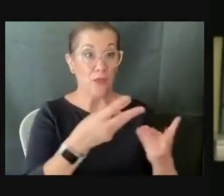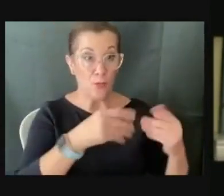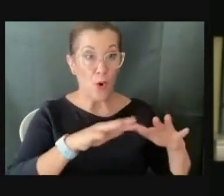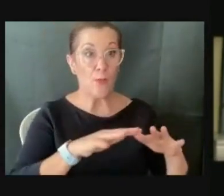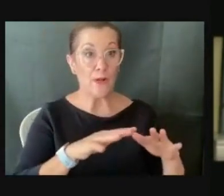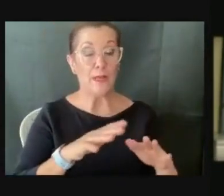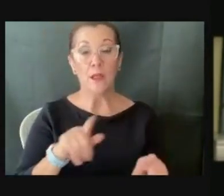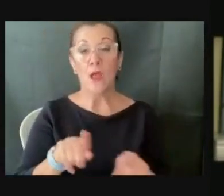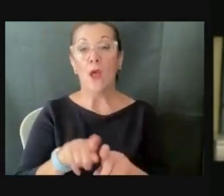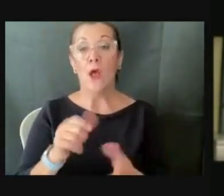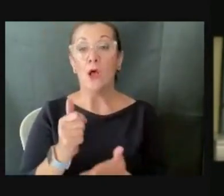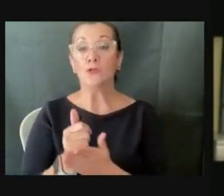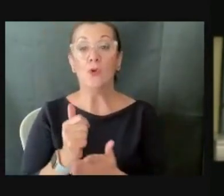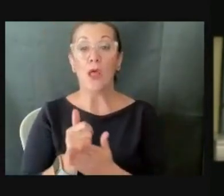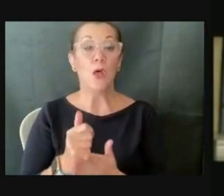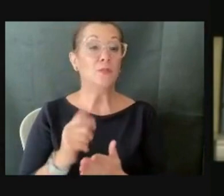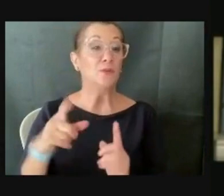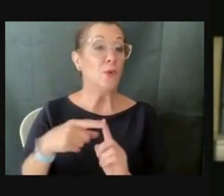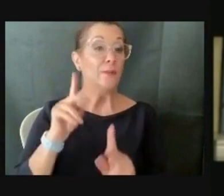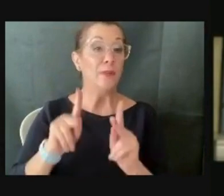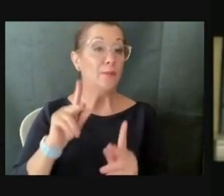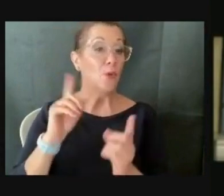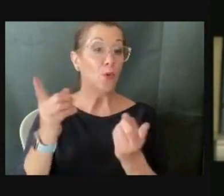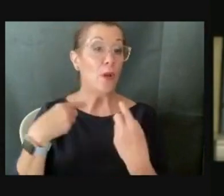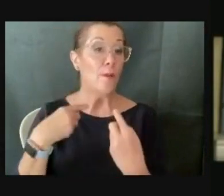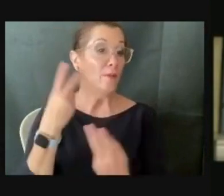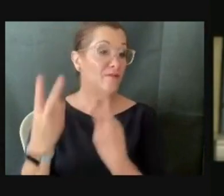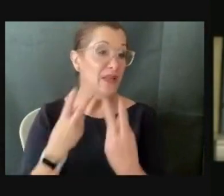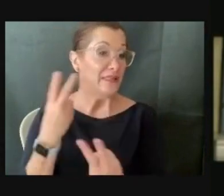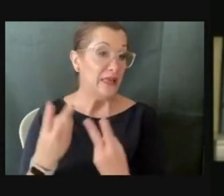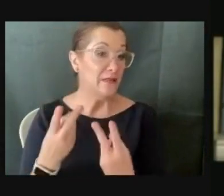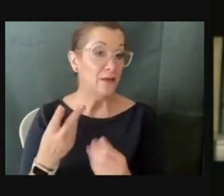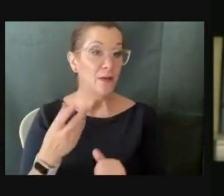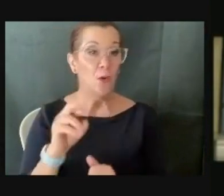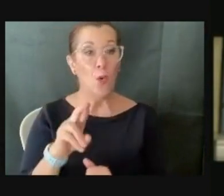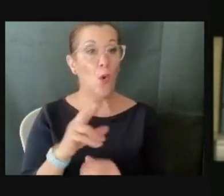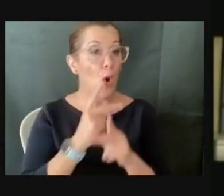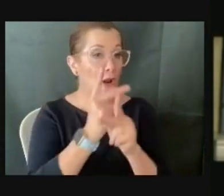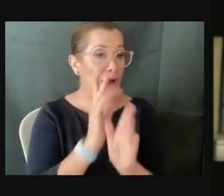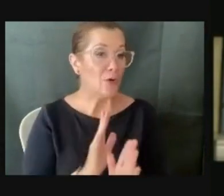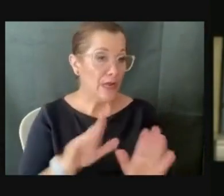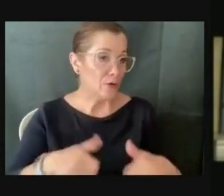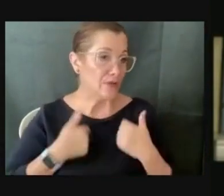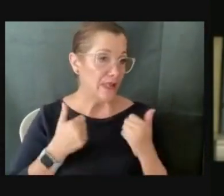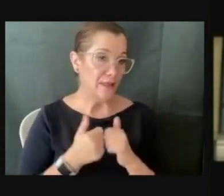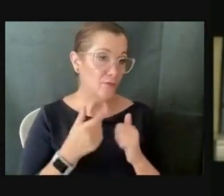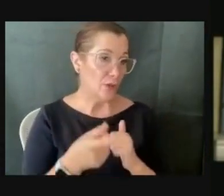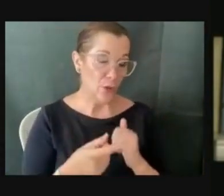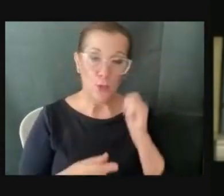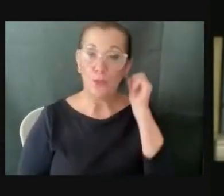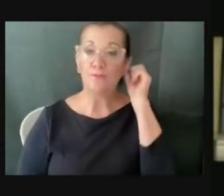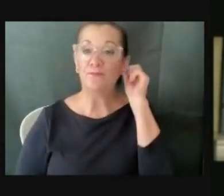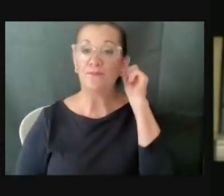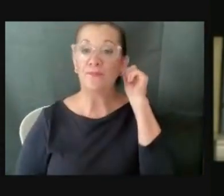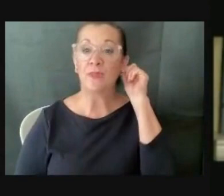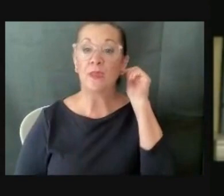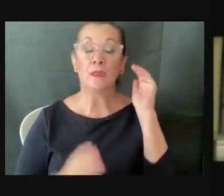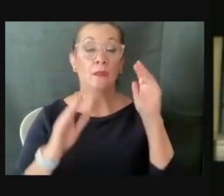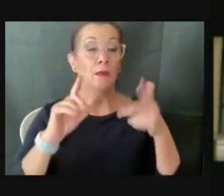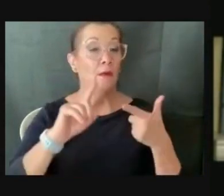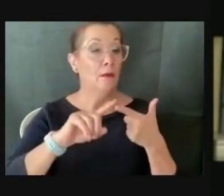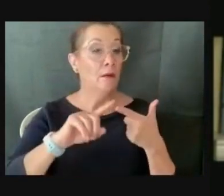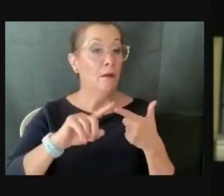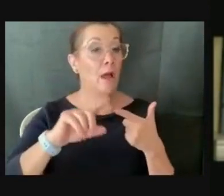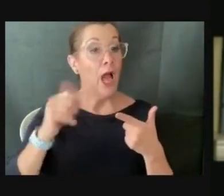helpful for visiting guests and or caretakers that might live on site. Now,